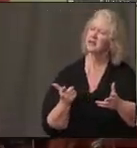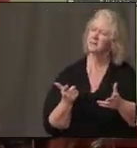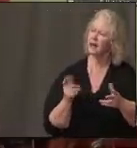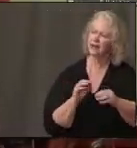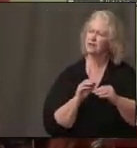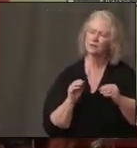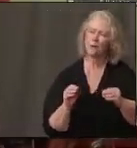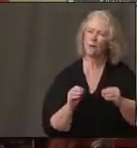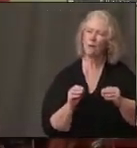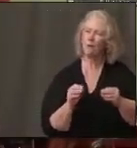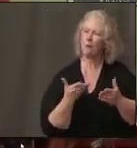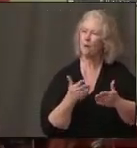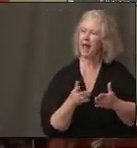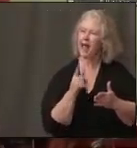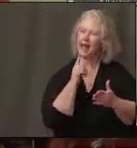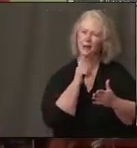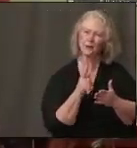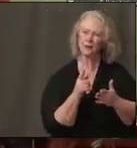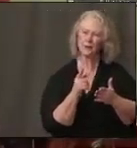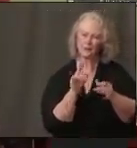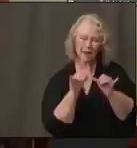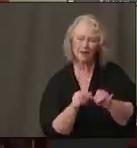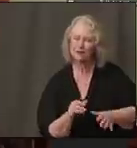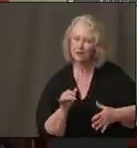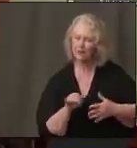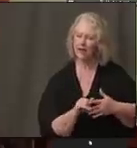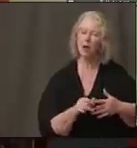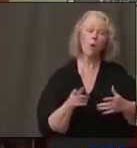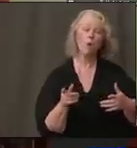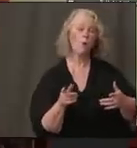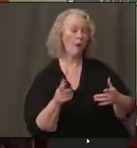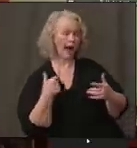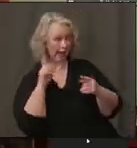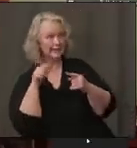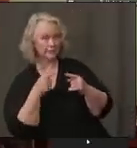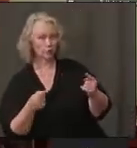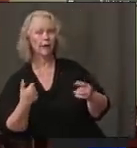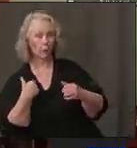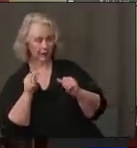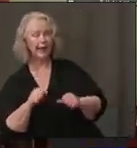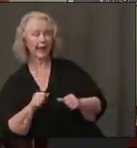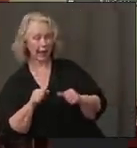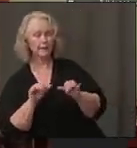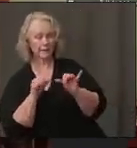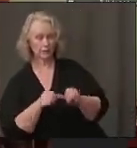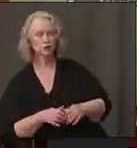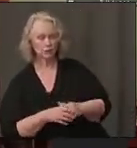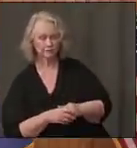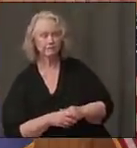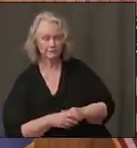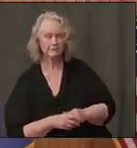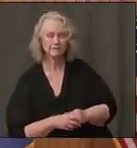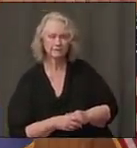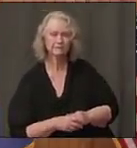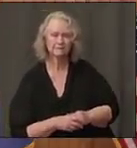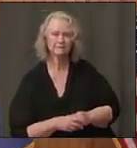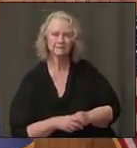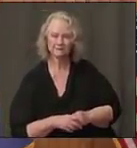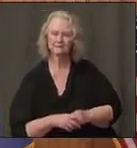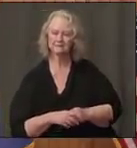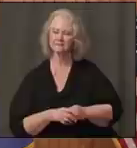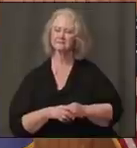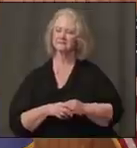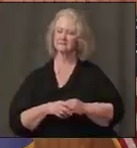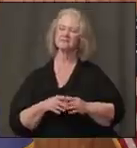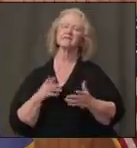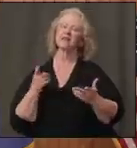So how do you approach? Yeah, I disagree with you. Okay. I think that there are very hard metrics. And there's very